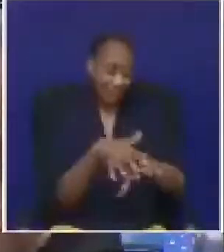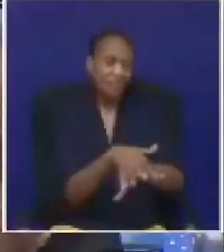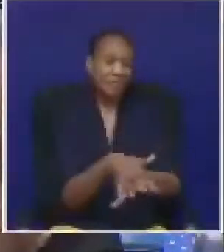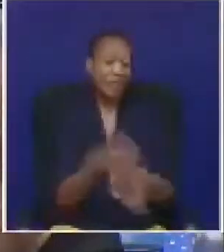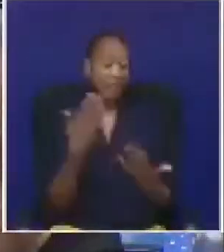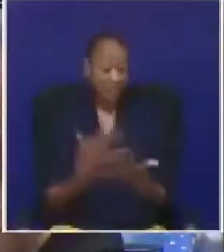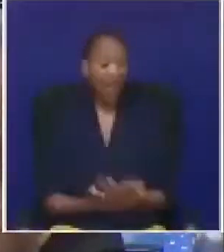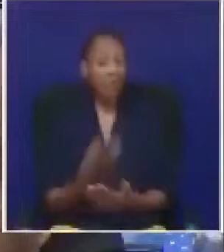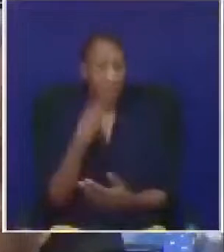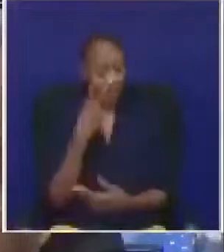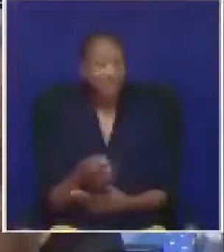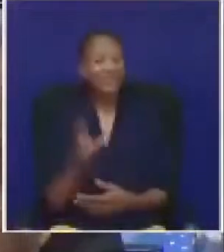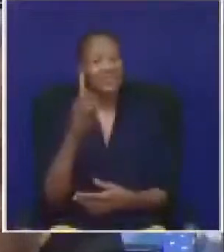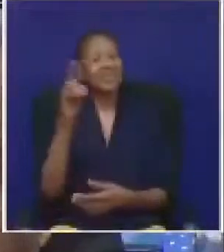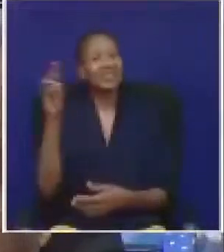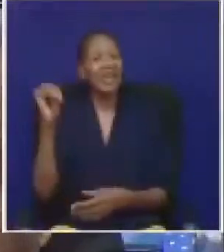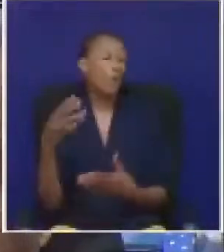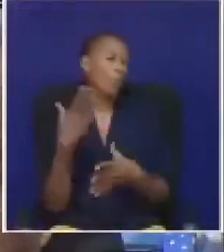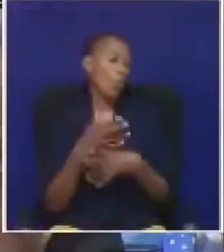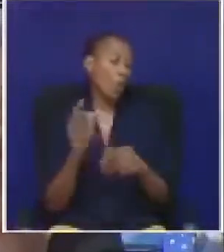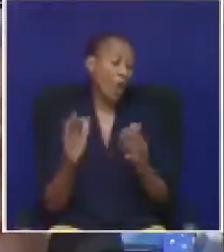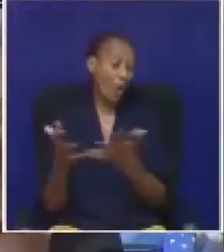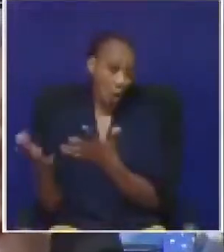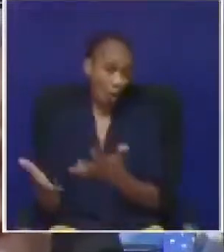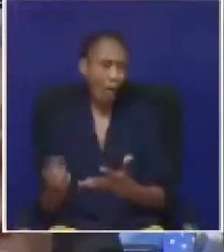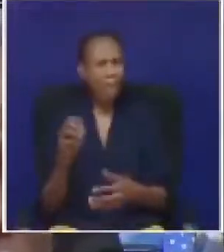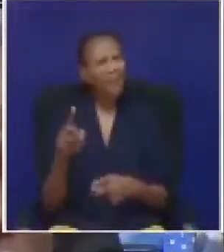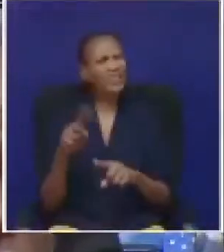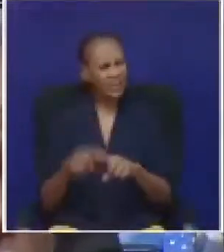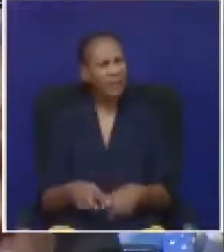DDM will depend on how effectively government can